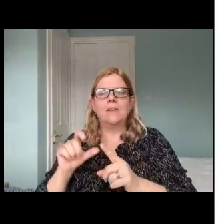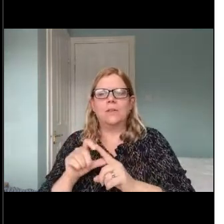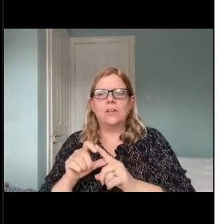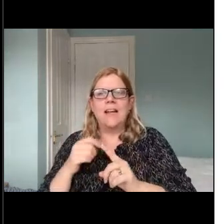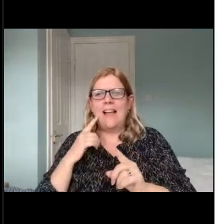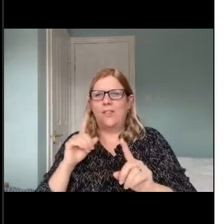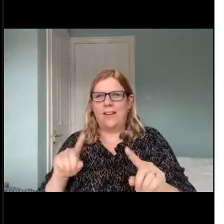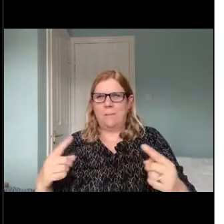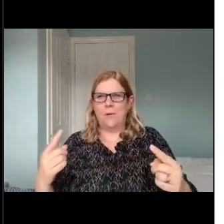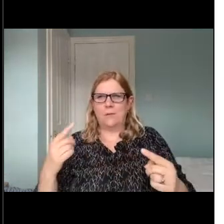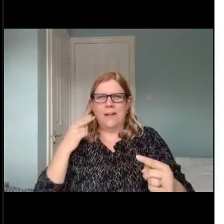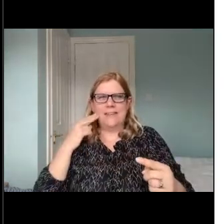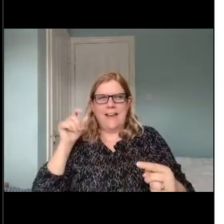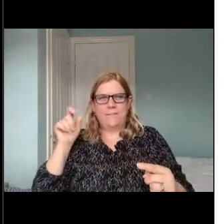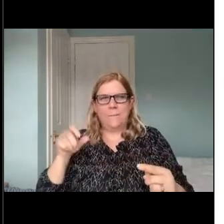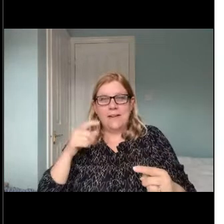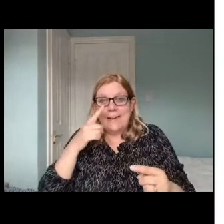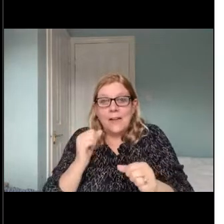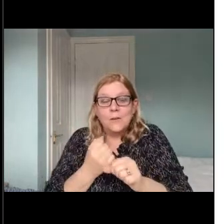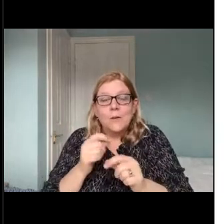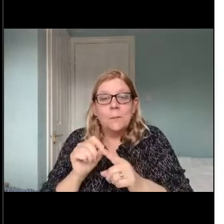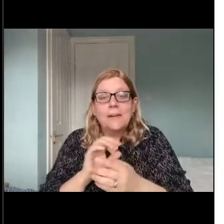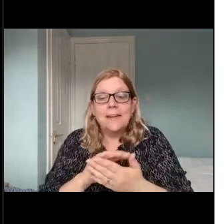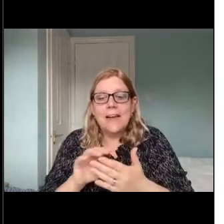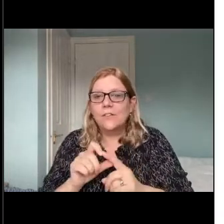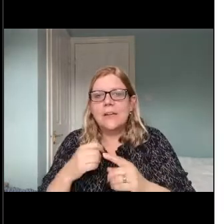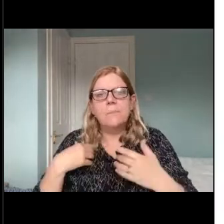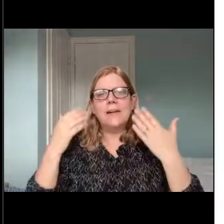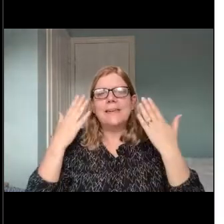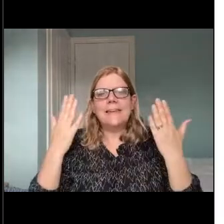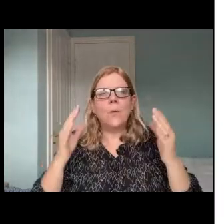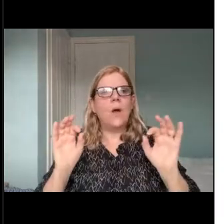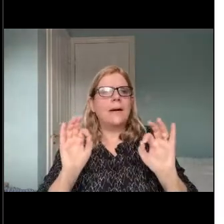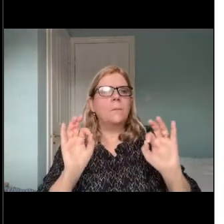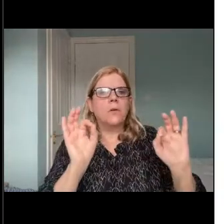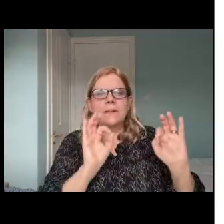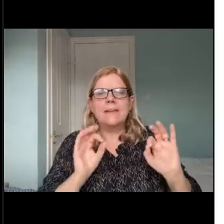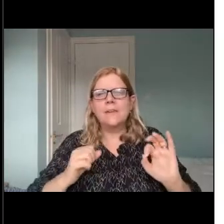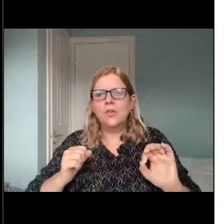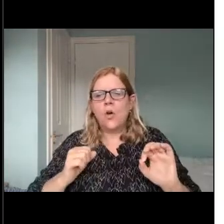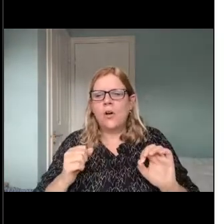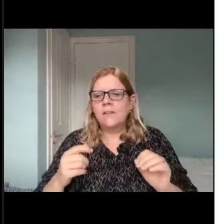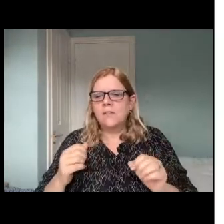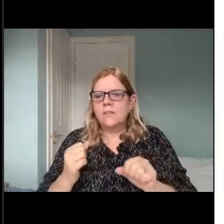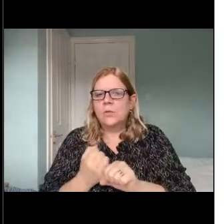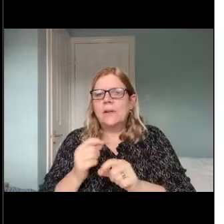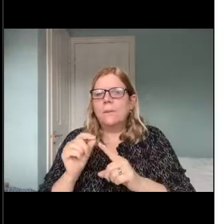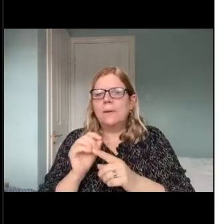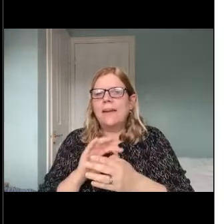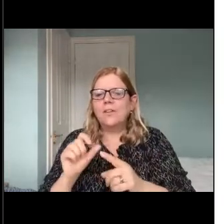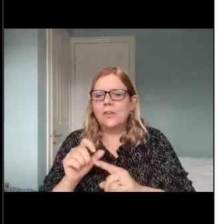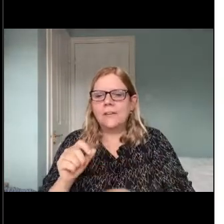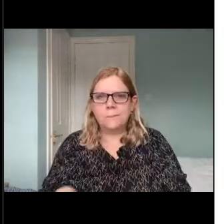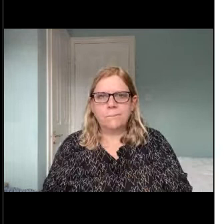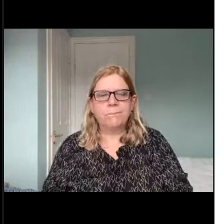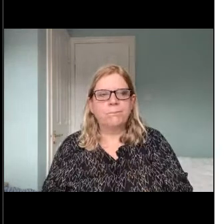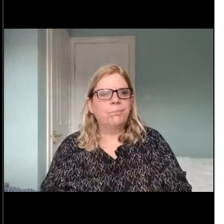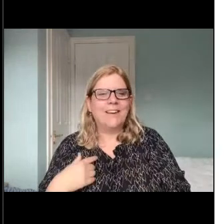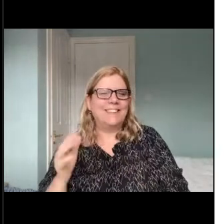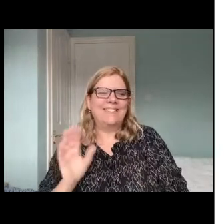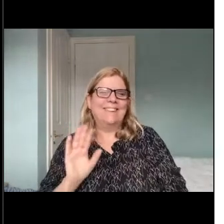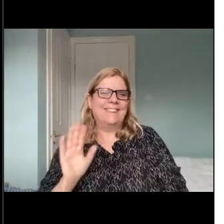tutor at university encouraged me to carry on to do a PhD, and I thought that would be impossible as a deaf student. I didn't know anybody else in